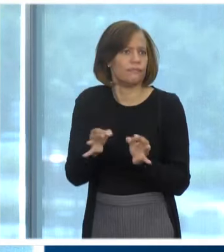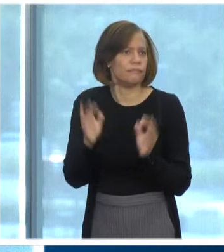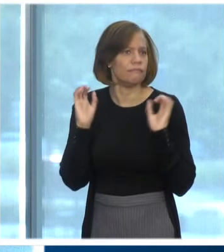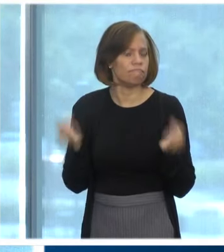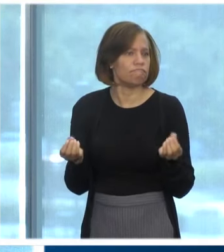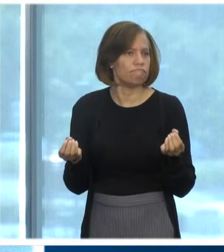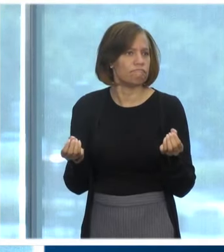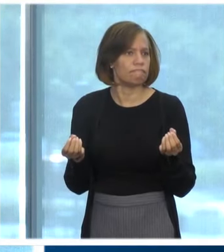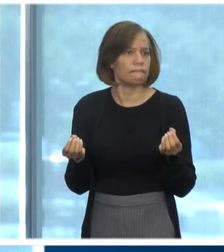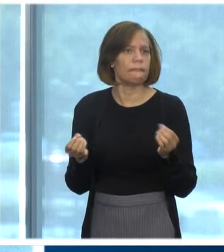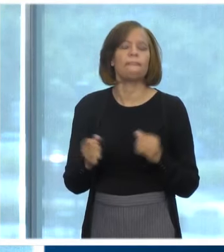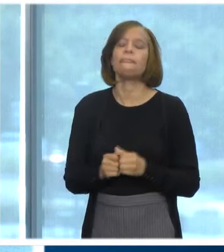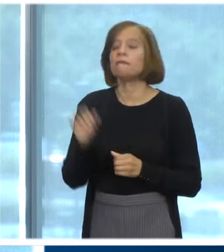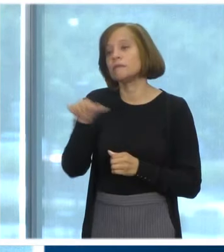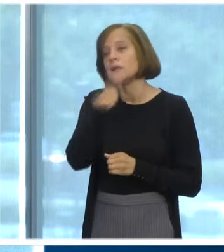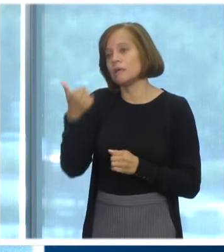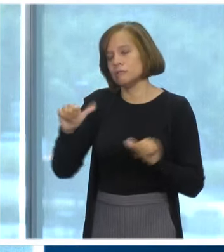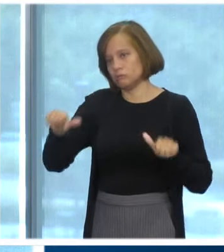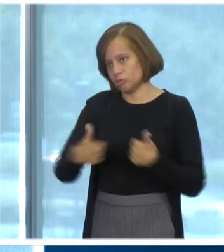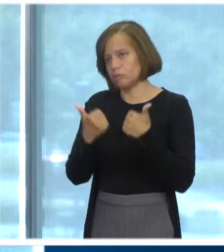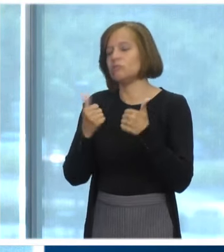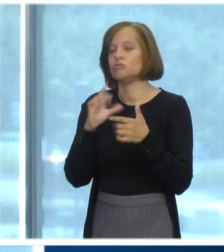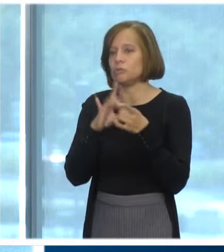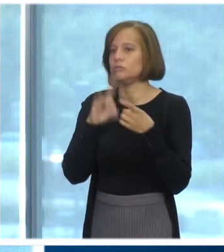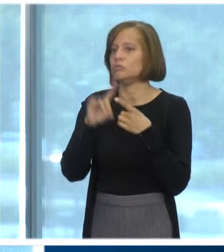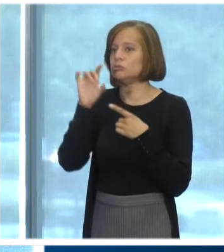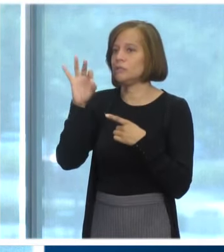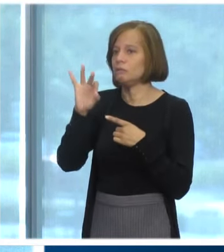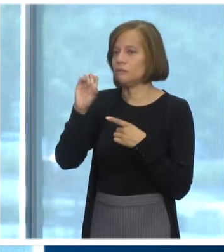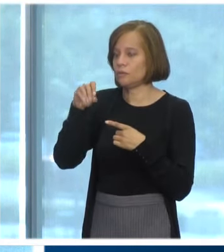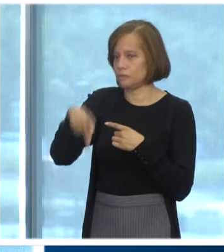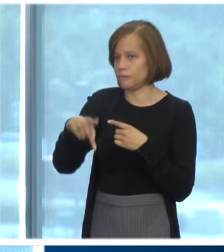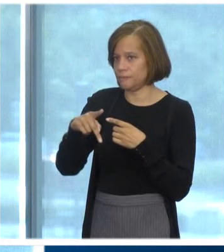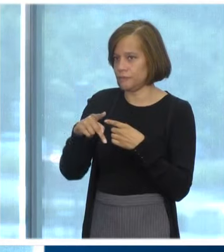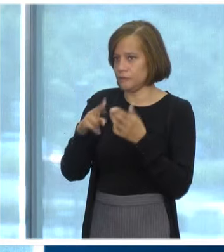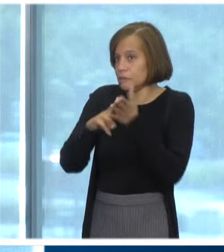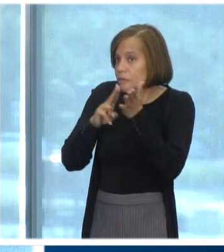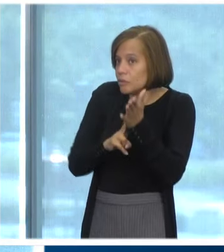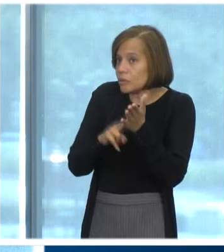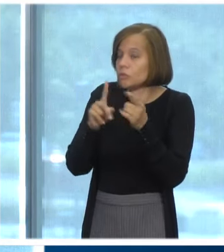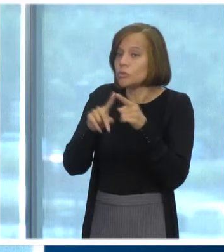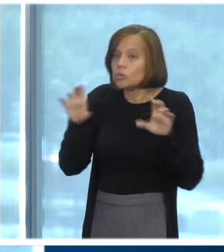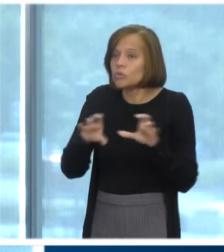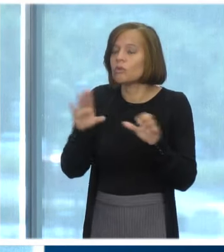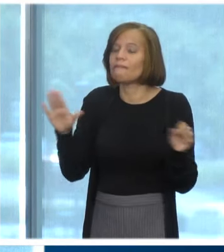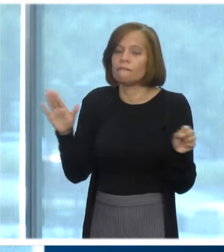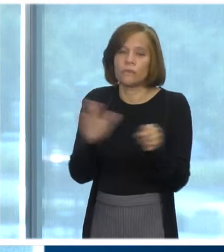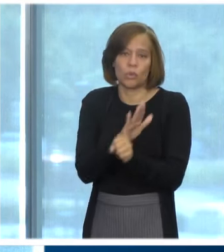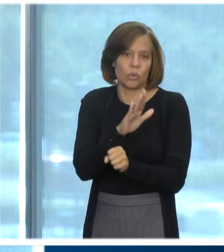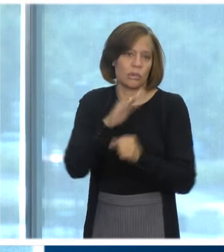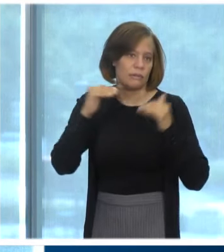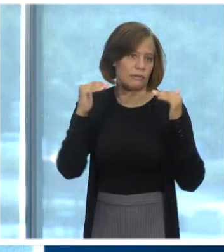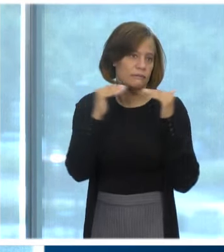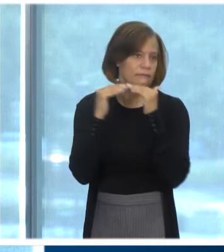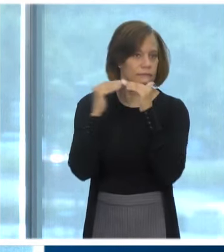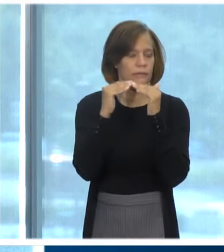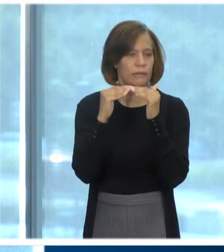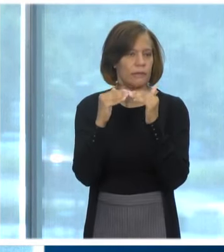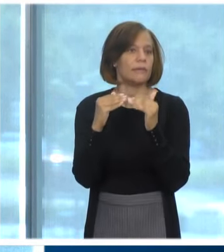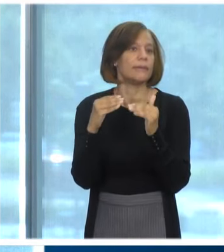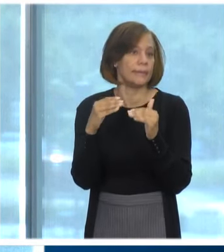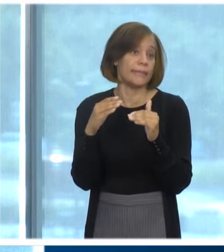There are additional challenges within the FOP contract to conducting a full and fair, complete investigation of a